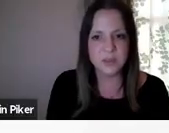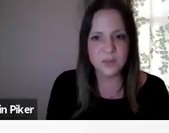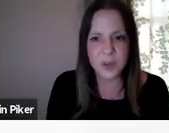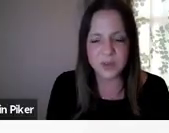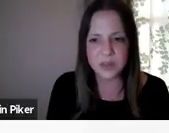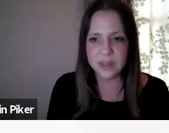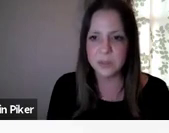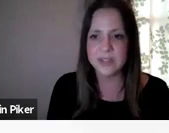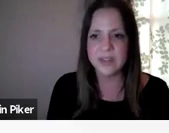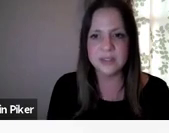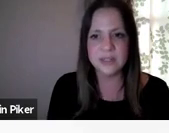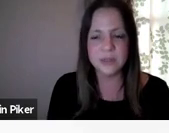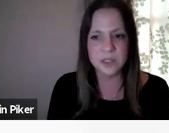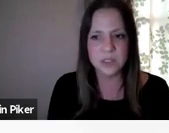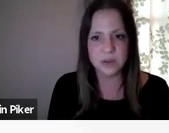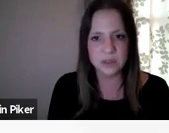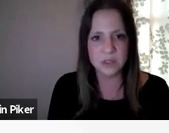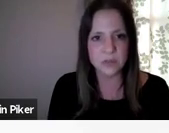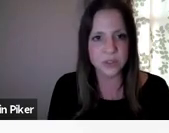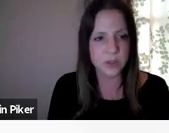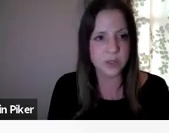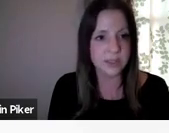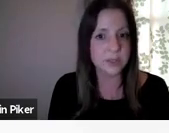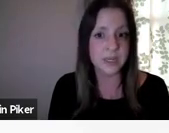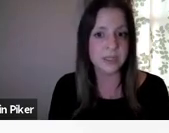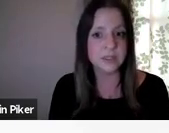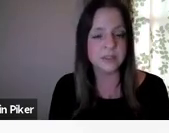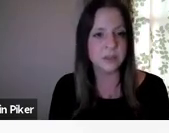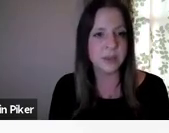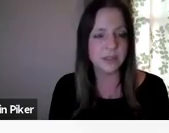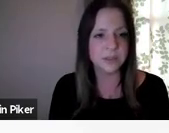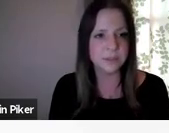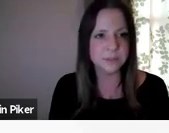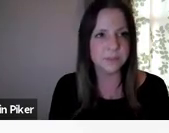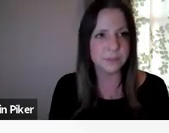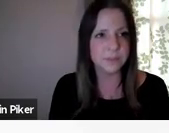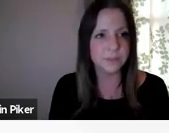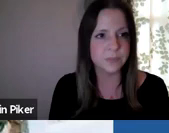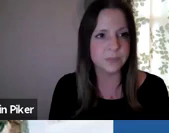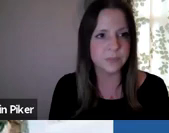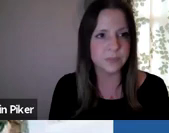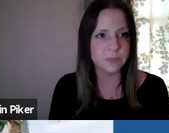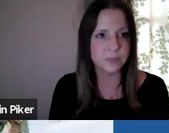thank you for the opportunity to present. And now I'm going to turn things over to our last panelist, Dr. Ballard.